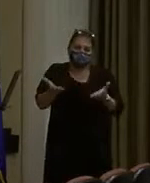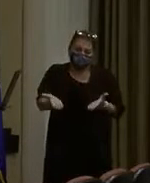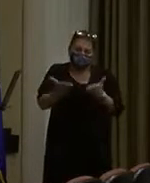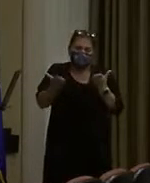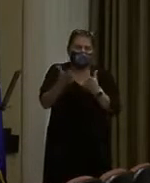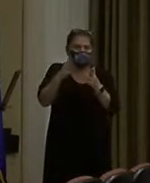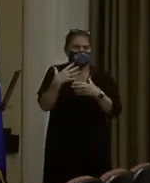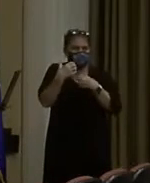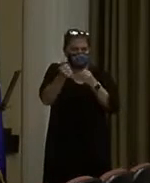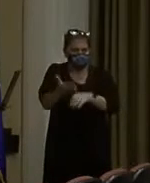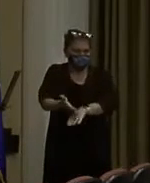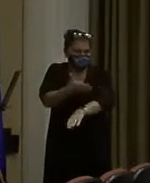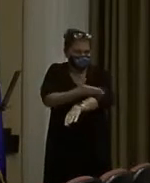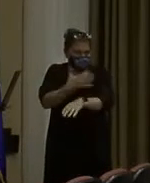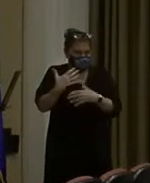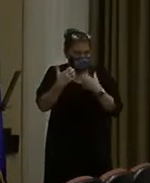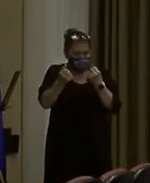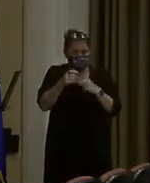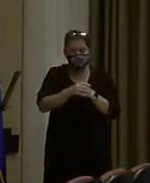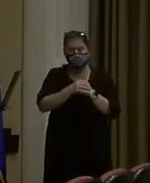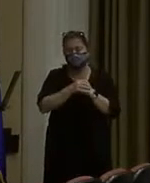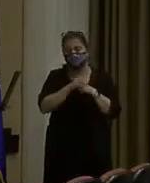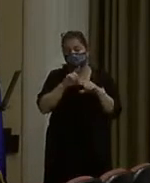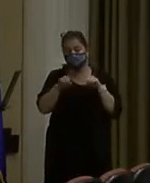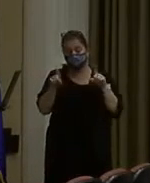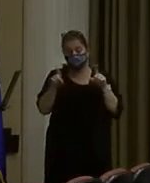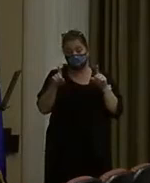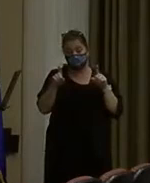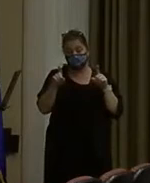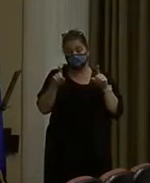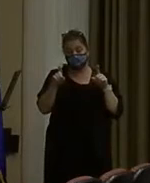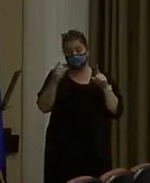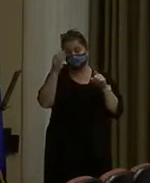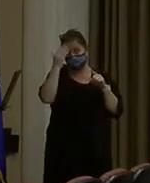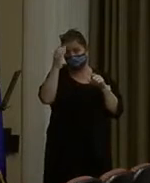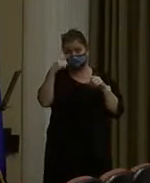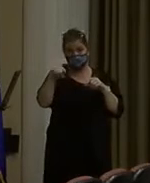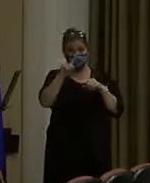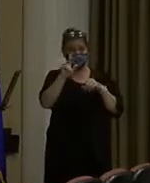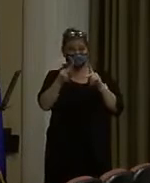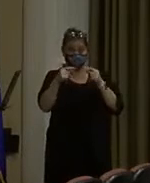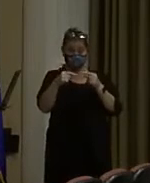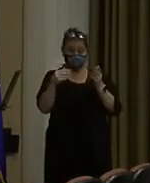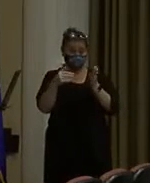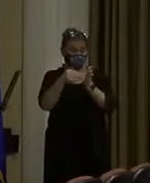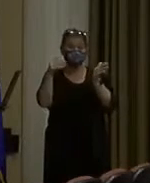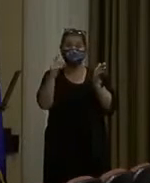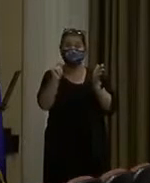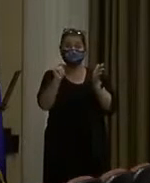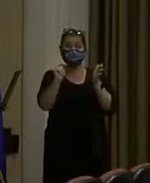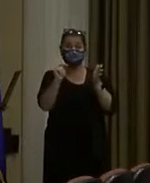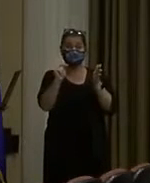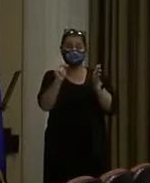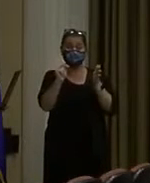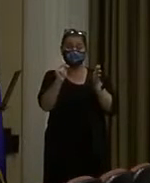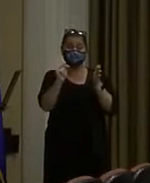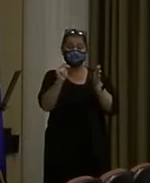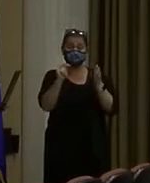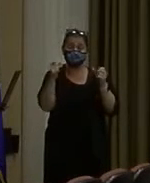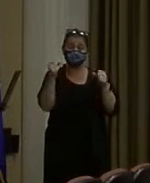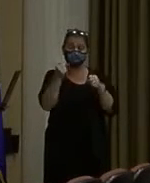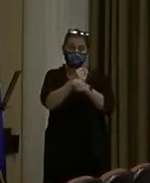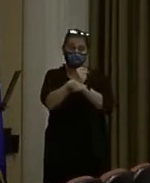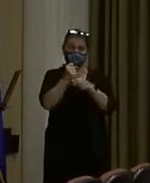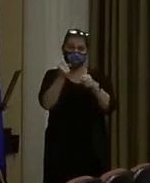healthcare access in this country. But as you heard me mention, those opponents of health equity and health reform fought